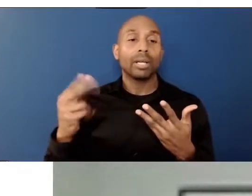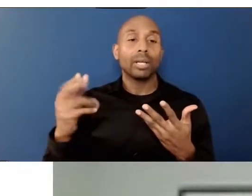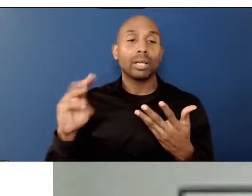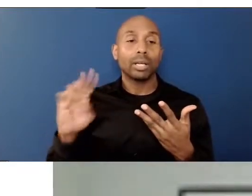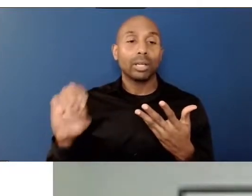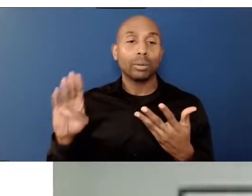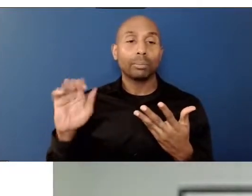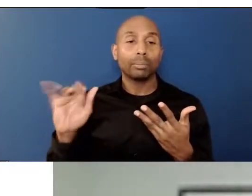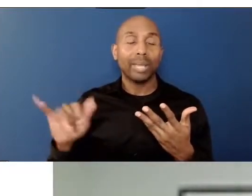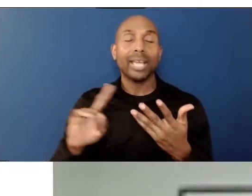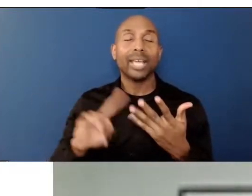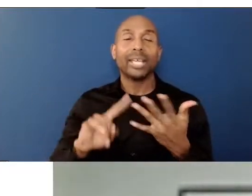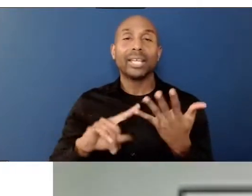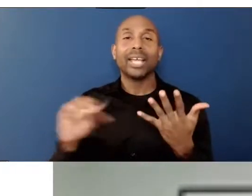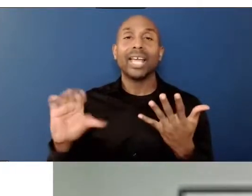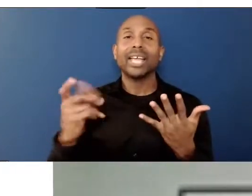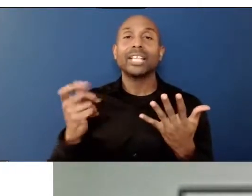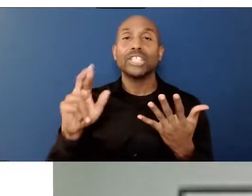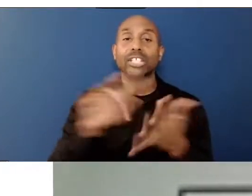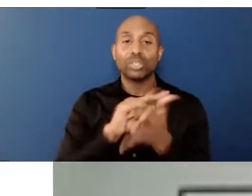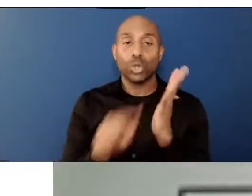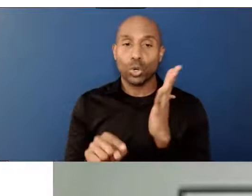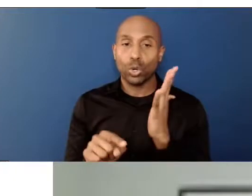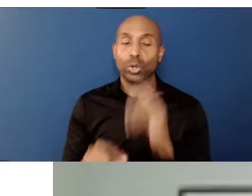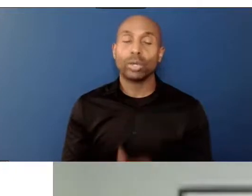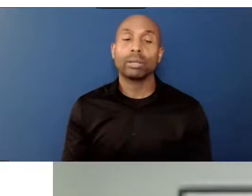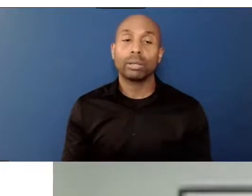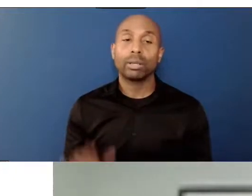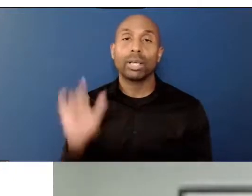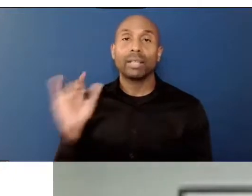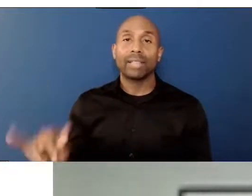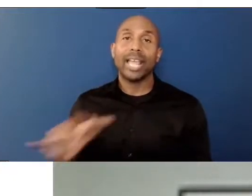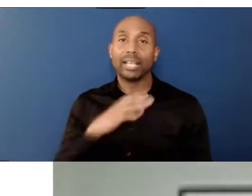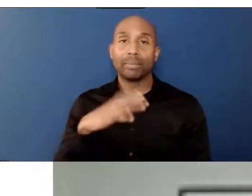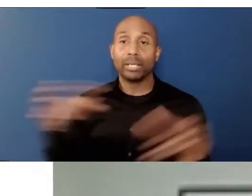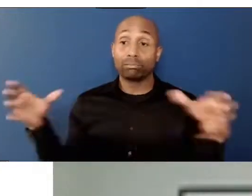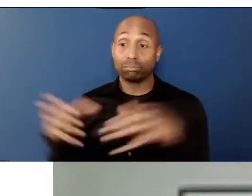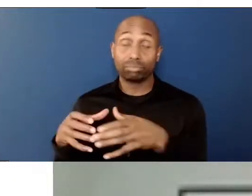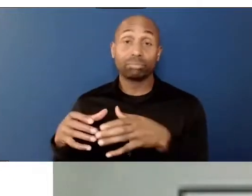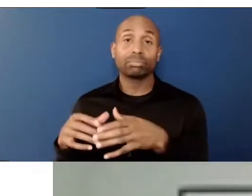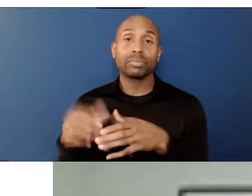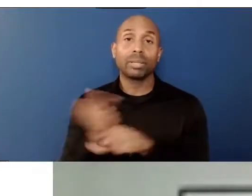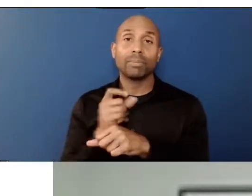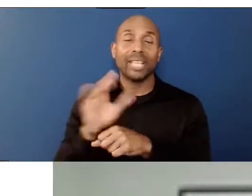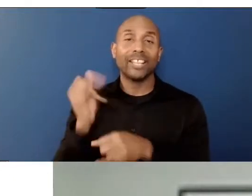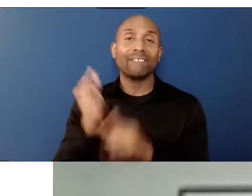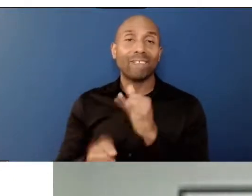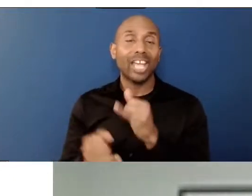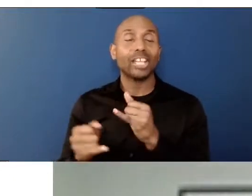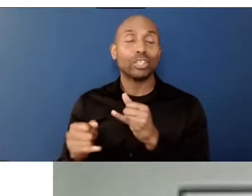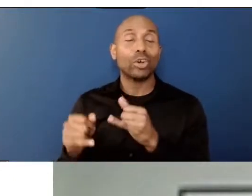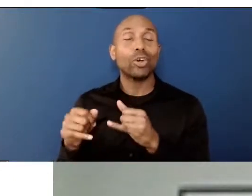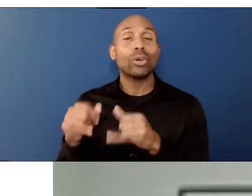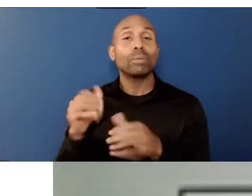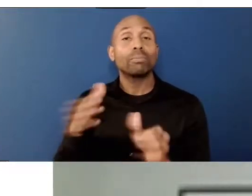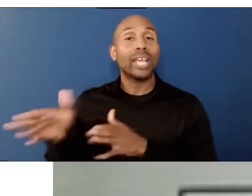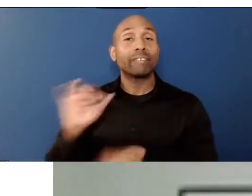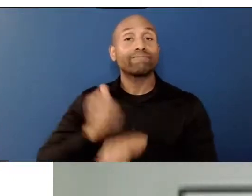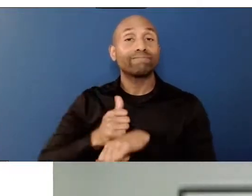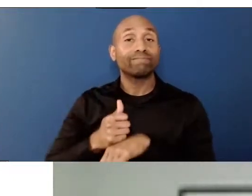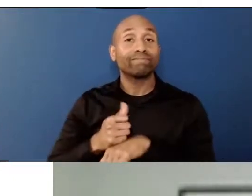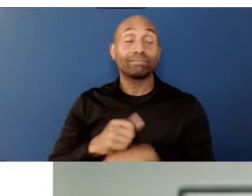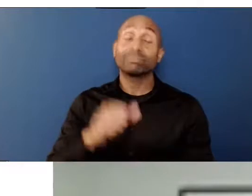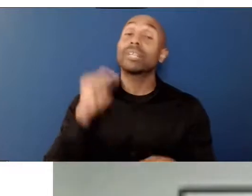Chester. So that joint committee has finalized and had their accessibility plan approved as well